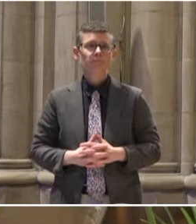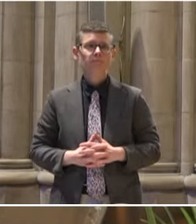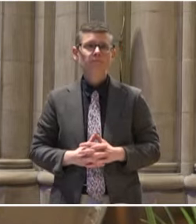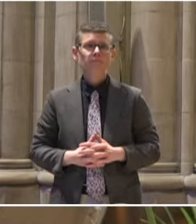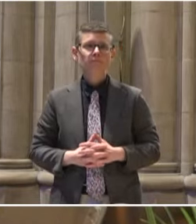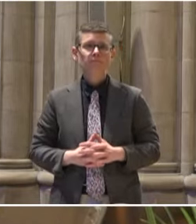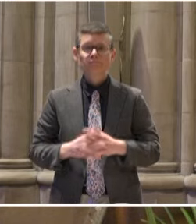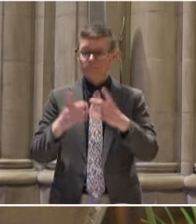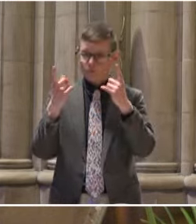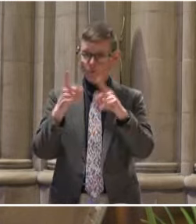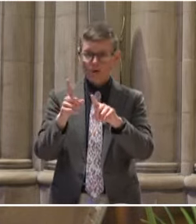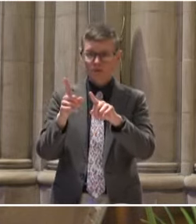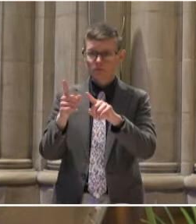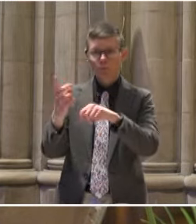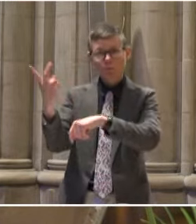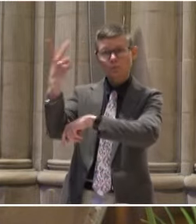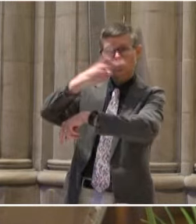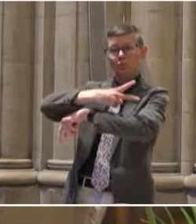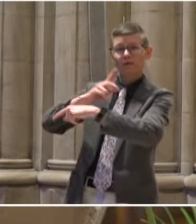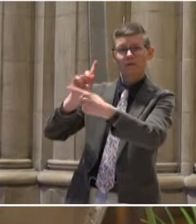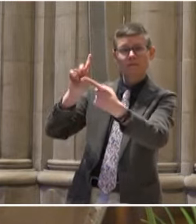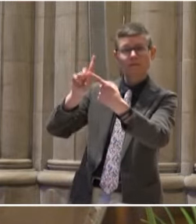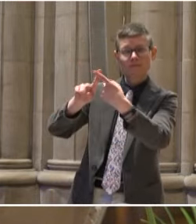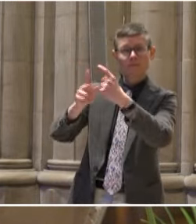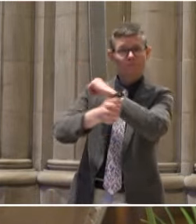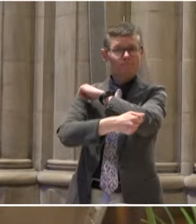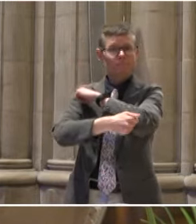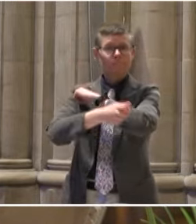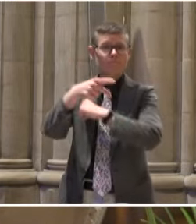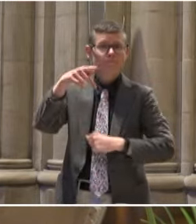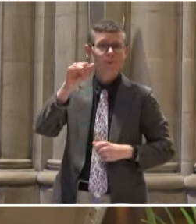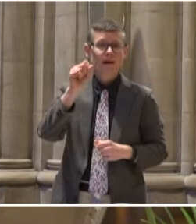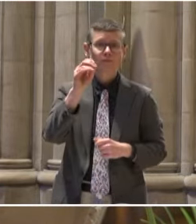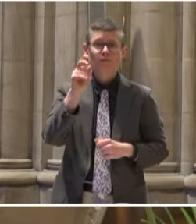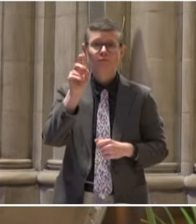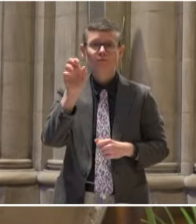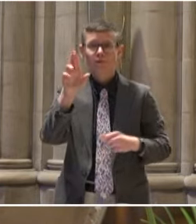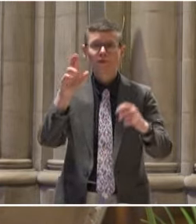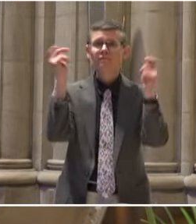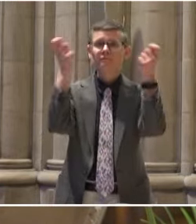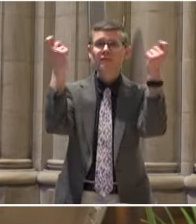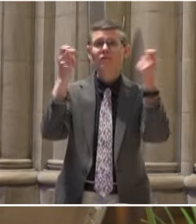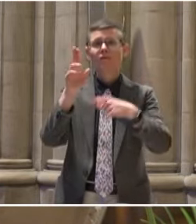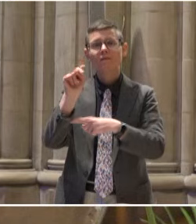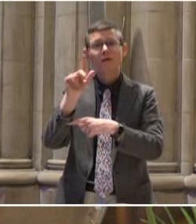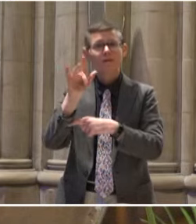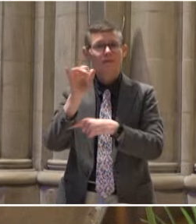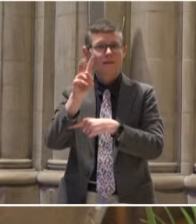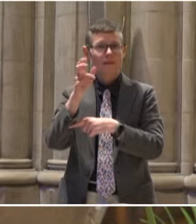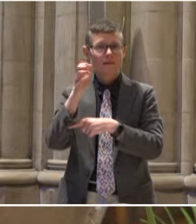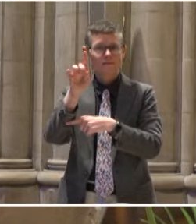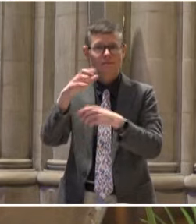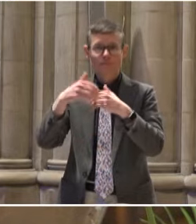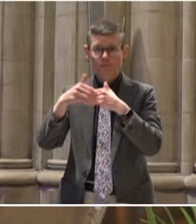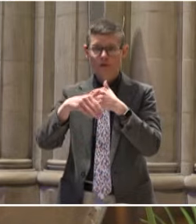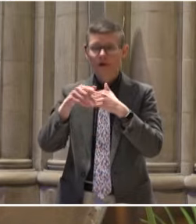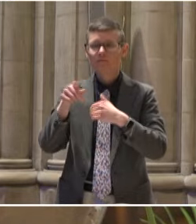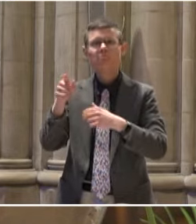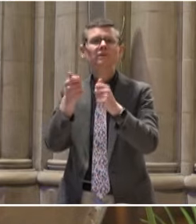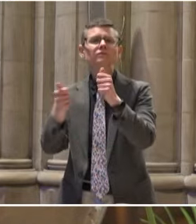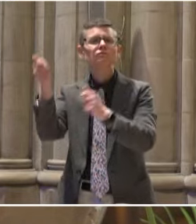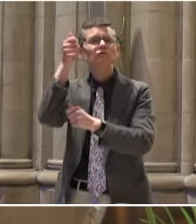It was 2 days before the Passover and the festival of the unleavened bread. The chief